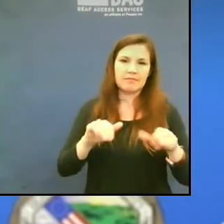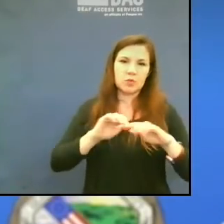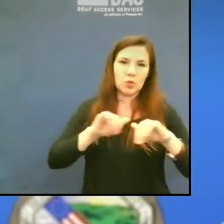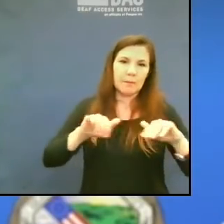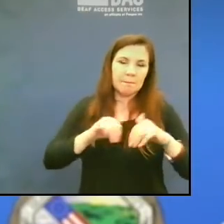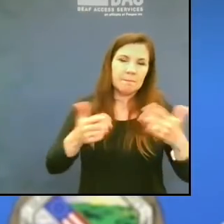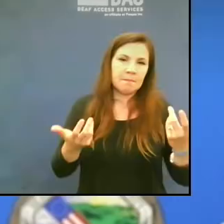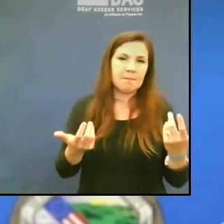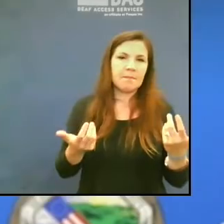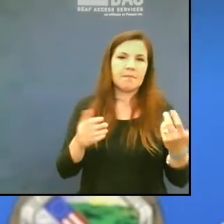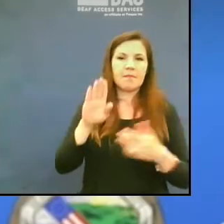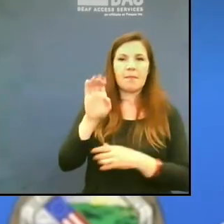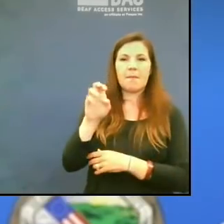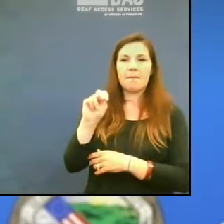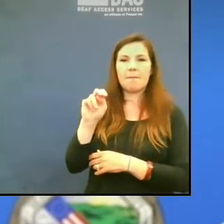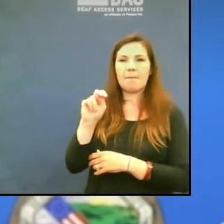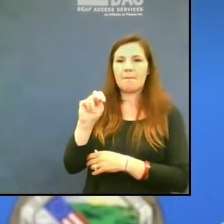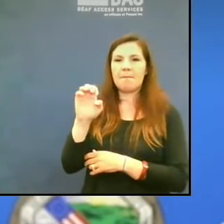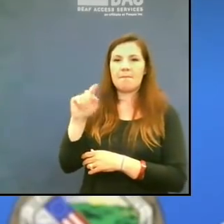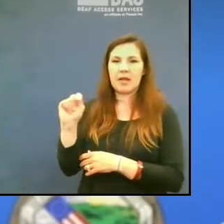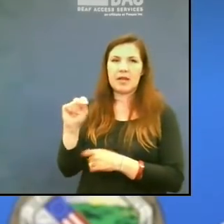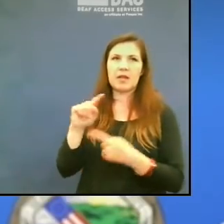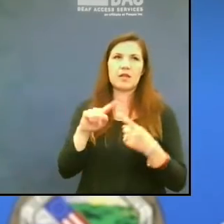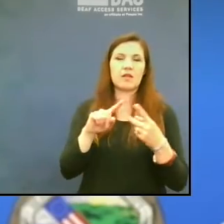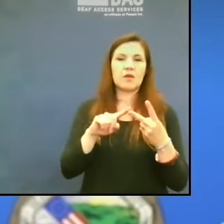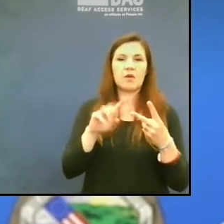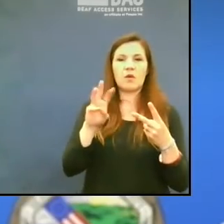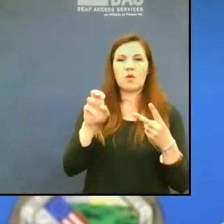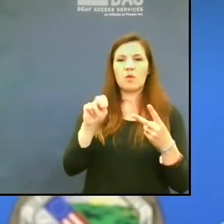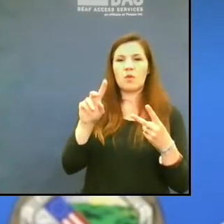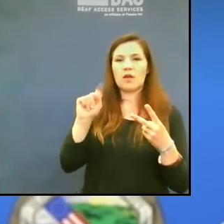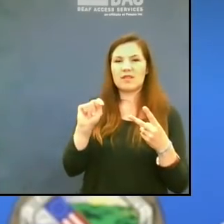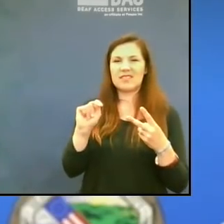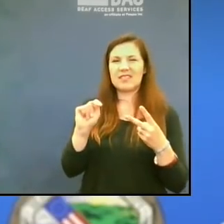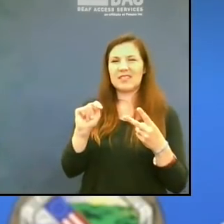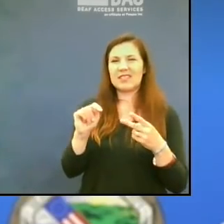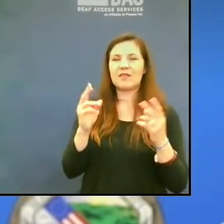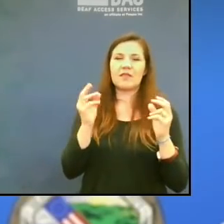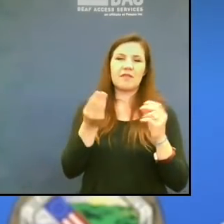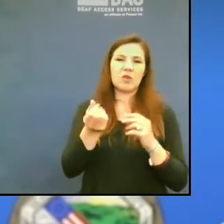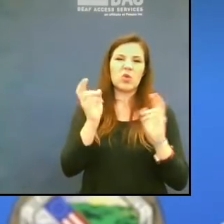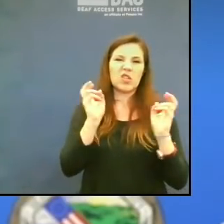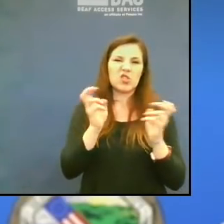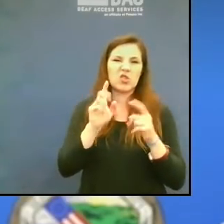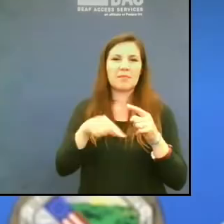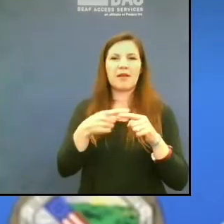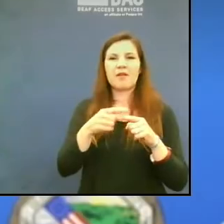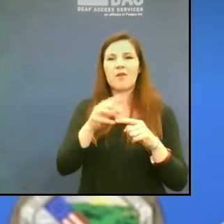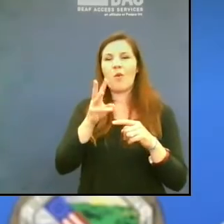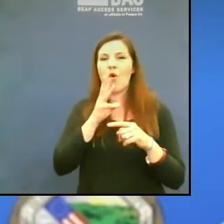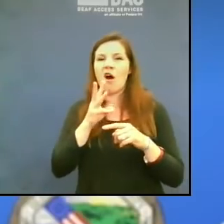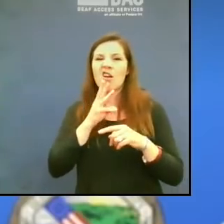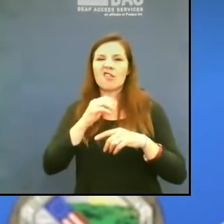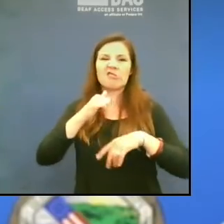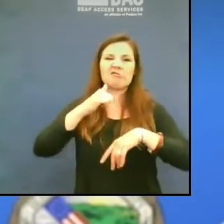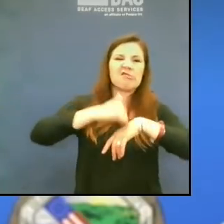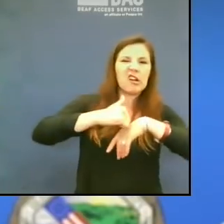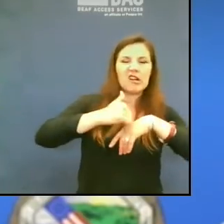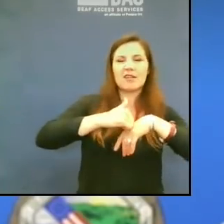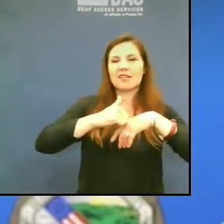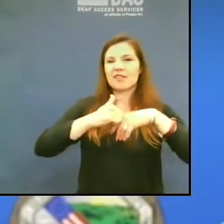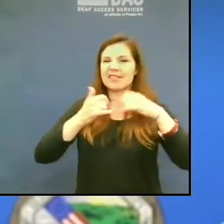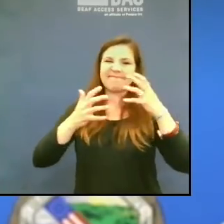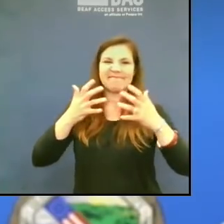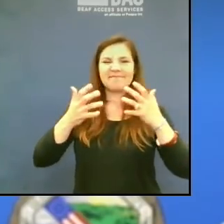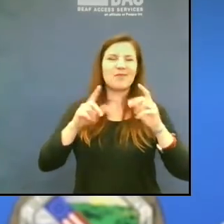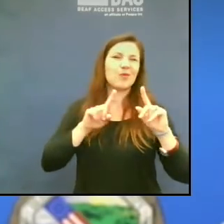beach. That's Bennett Beach. Went Beach is an issue the last few years with regards to the way the water is blowing rocks on and you can go